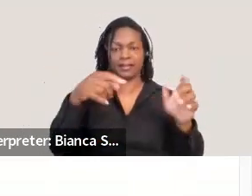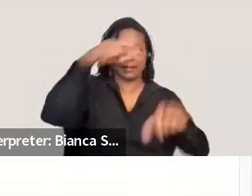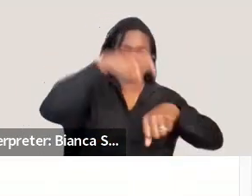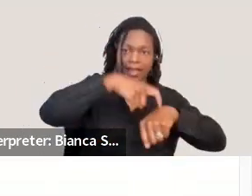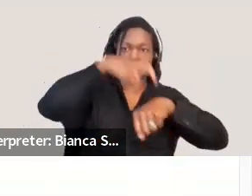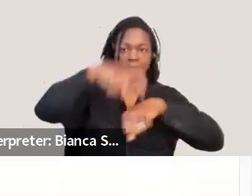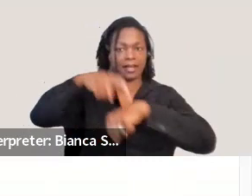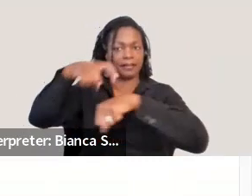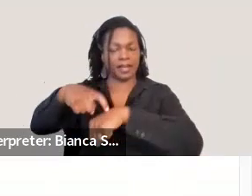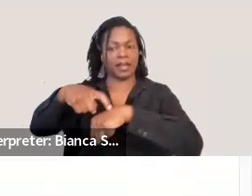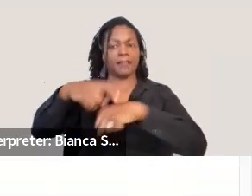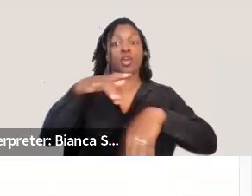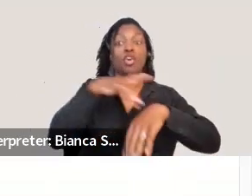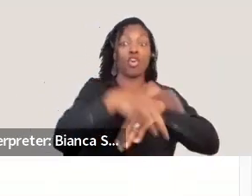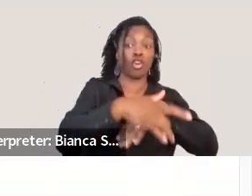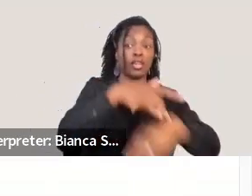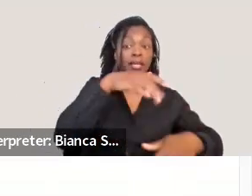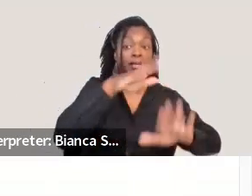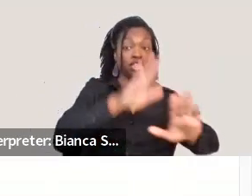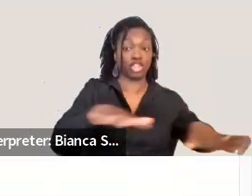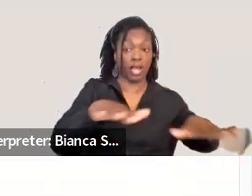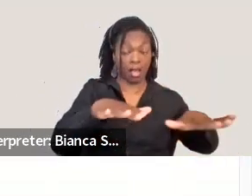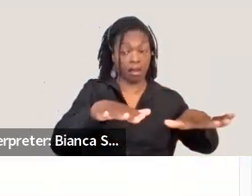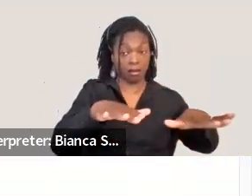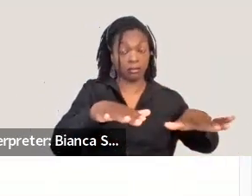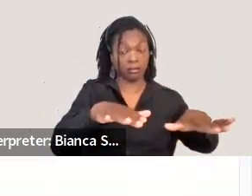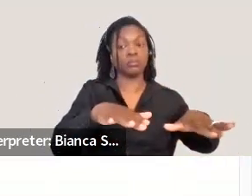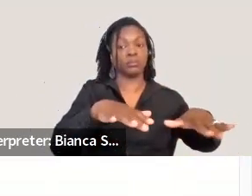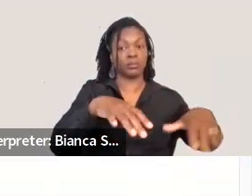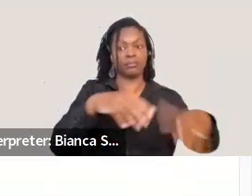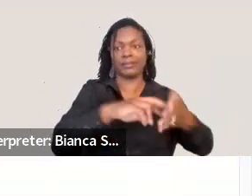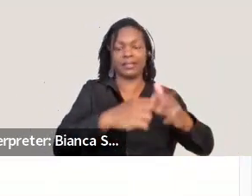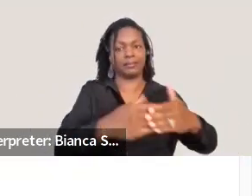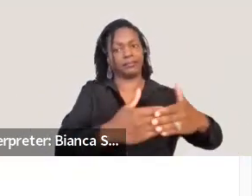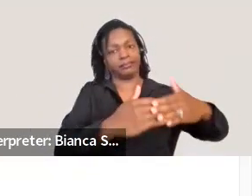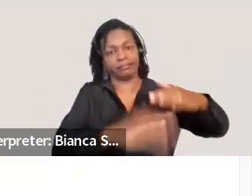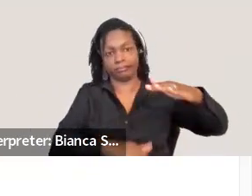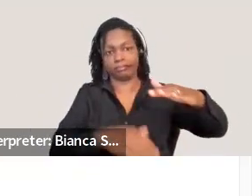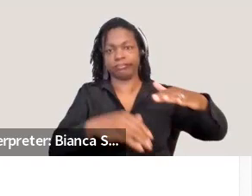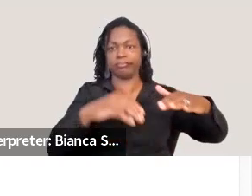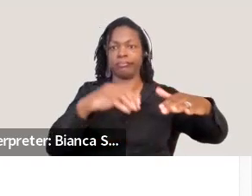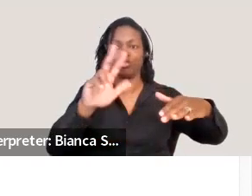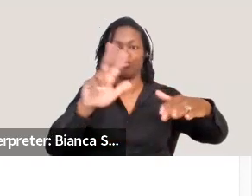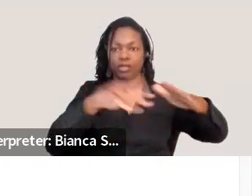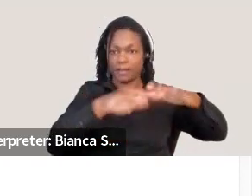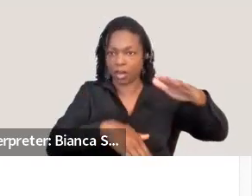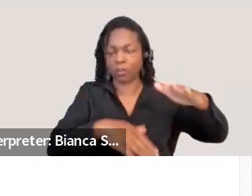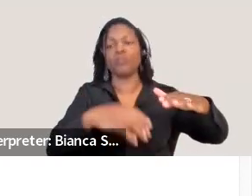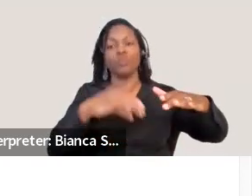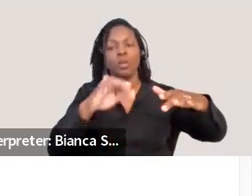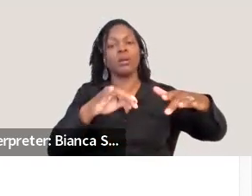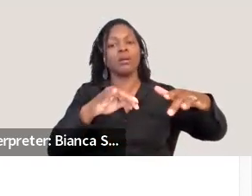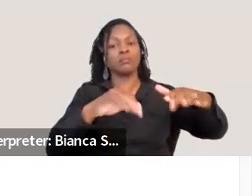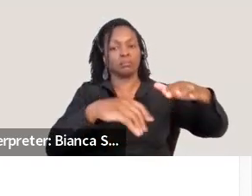get a diagnosis to, you know, going through early steps, finding the diagnosis, and then how